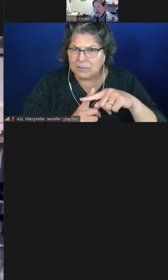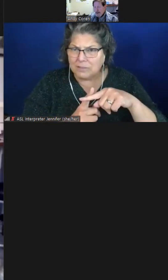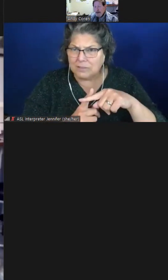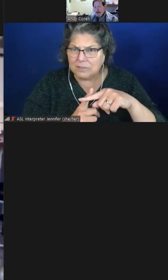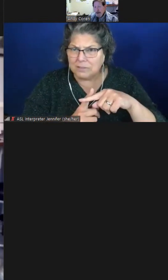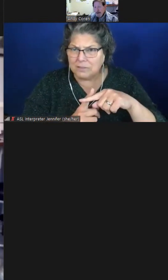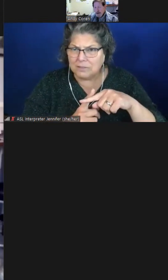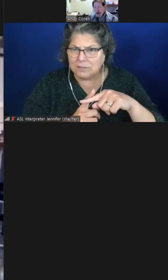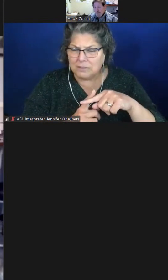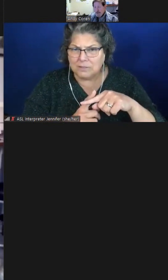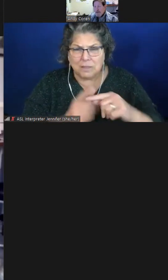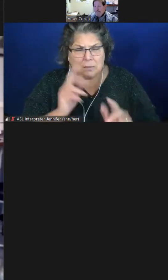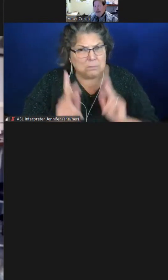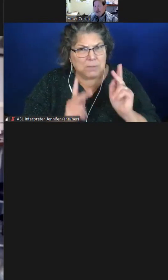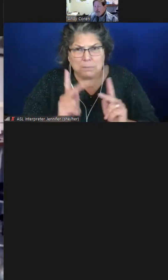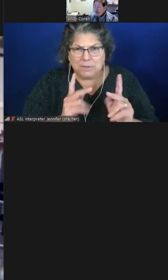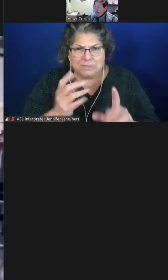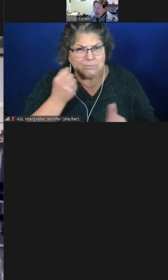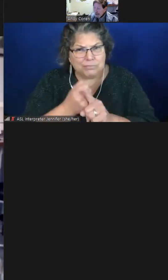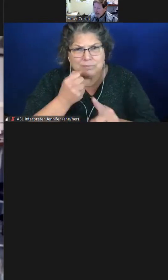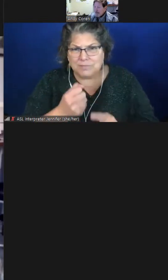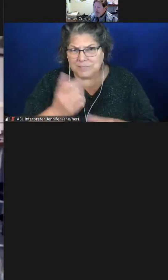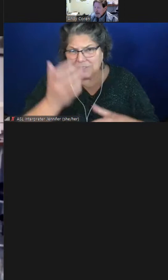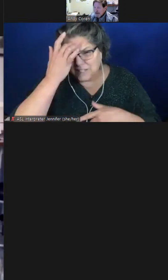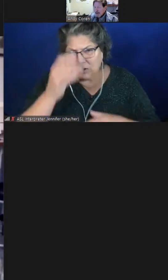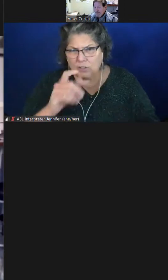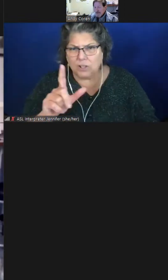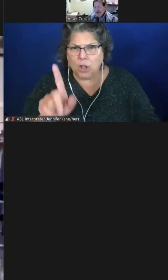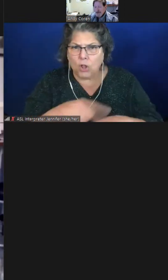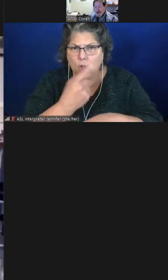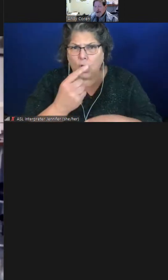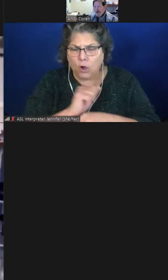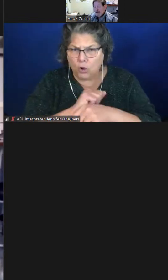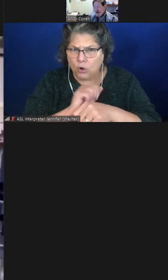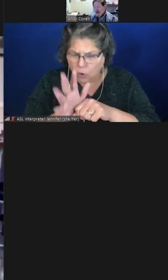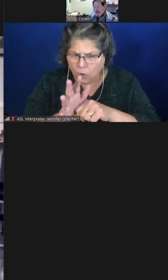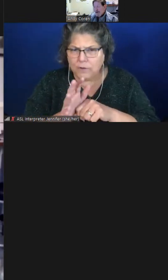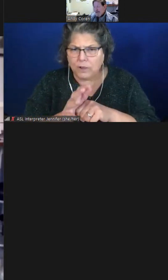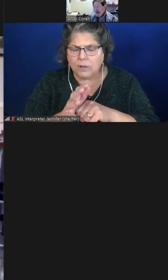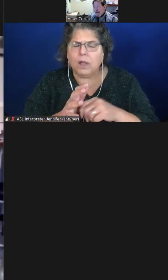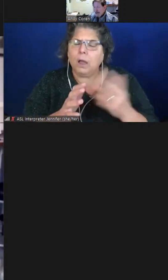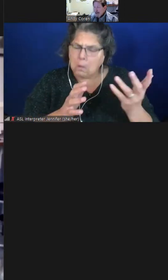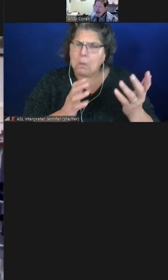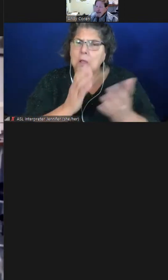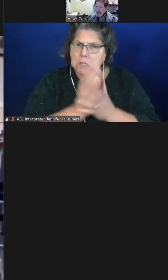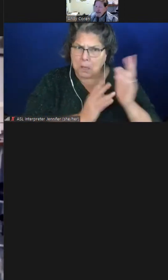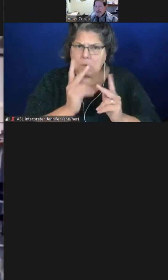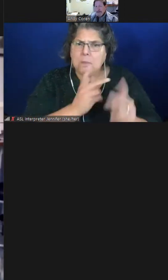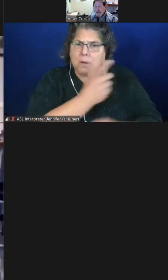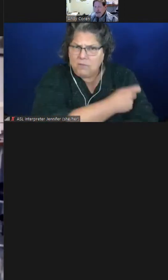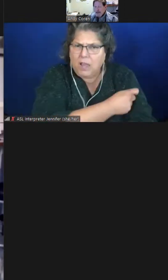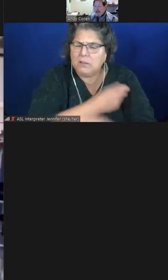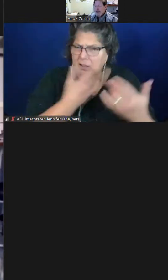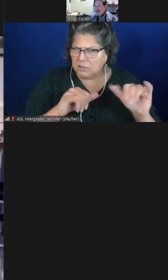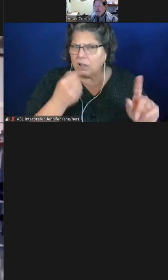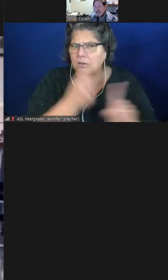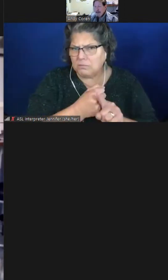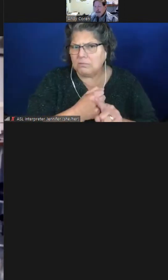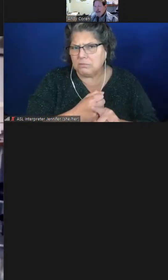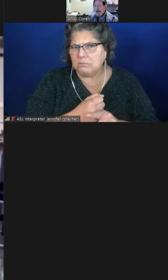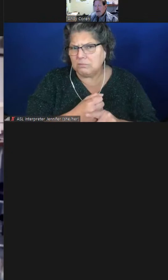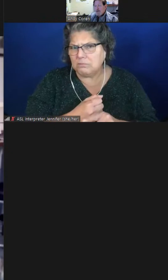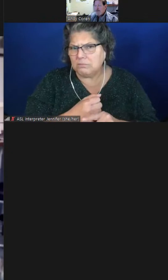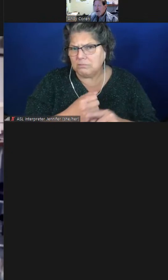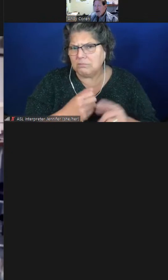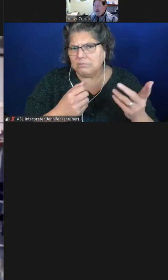people getting long COVID. Do people get infected even though they're vaccinated? Yes, nothing is